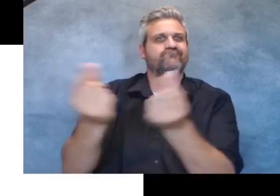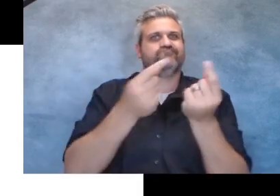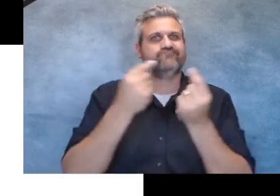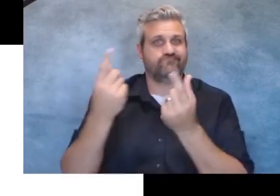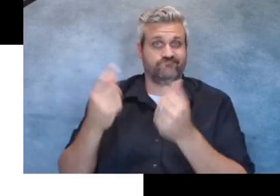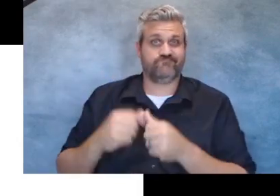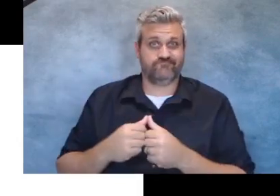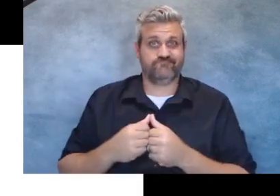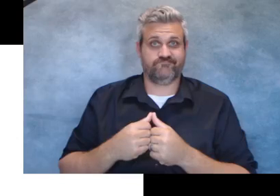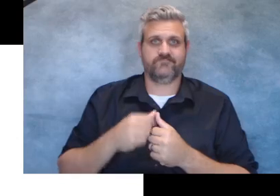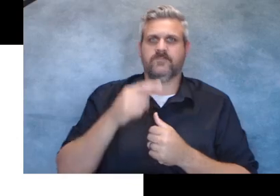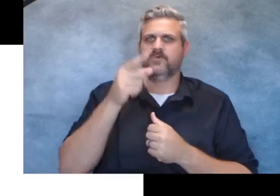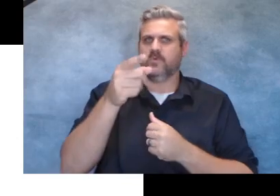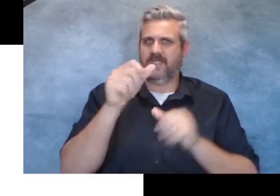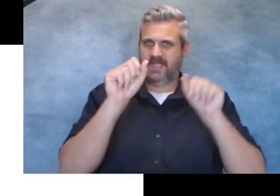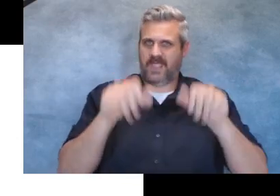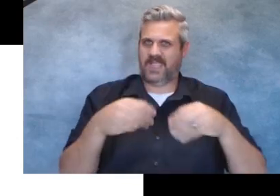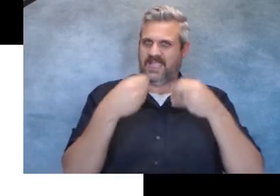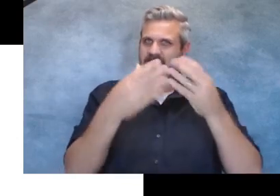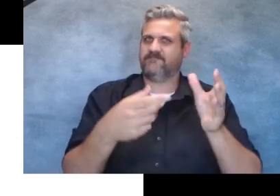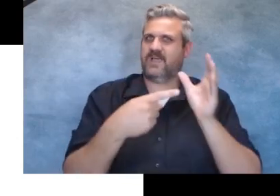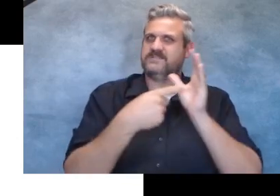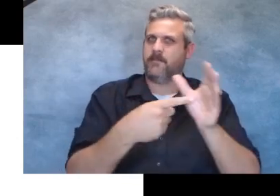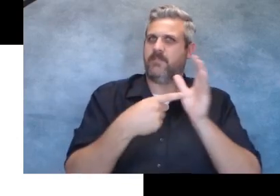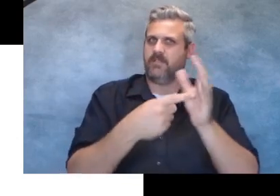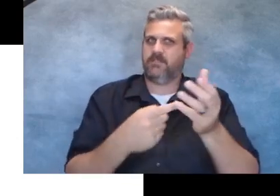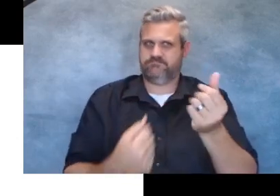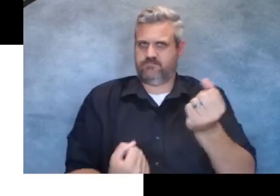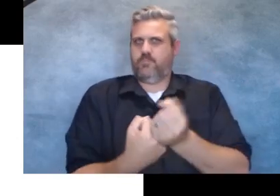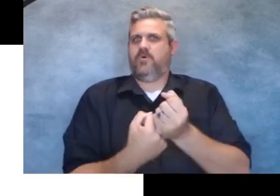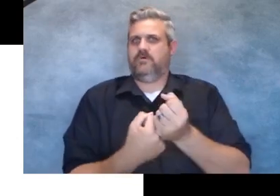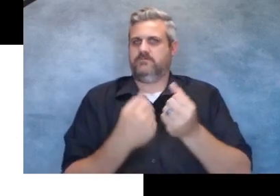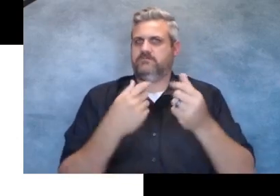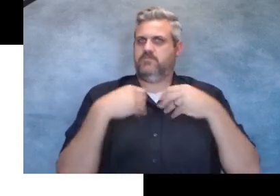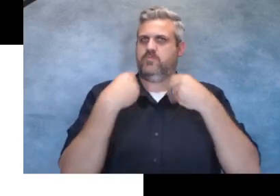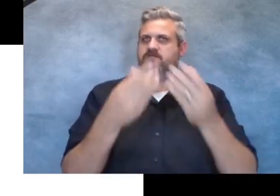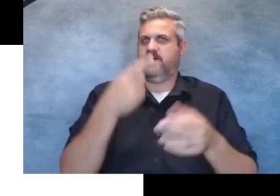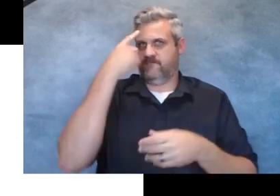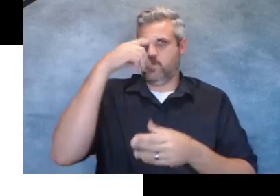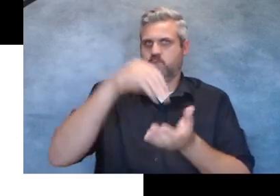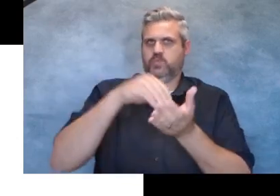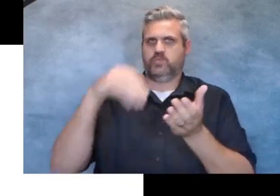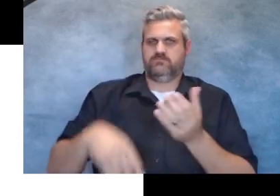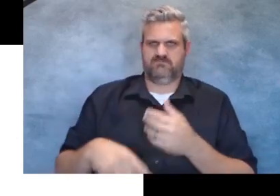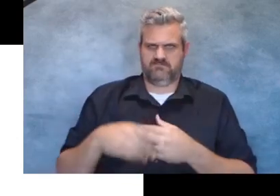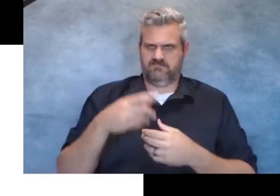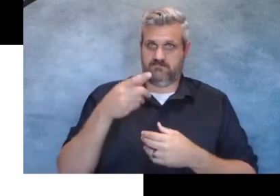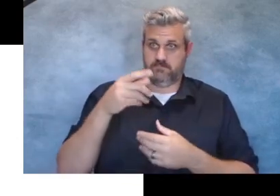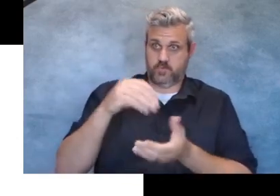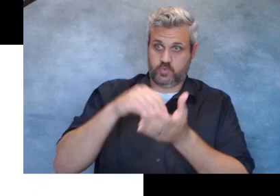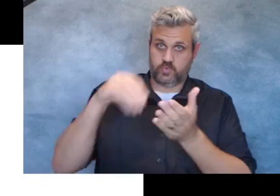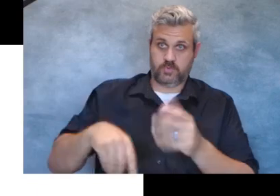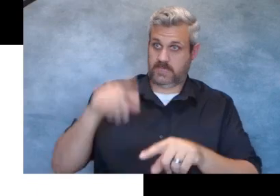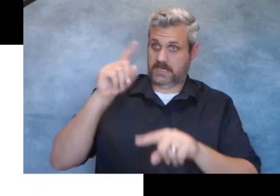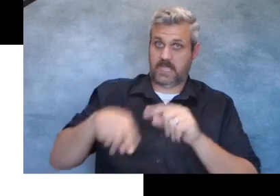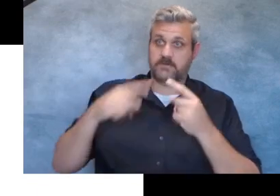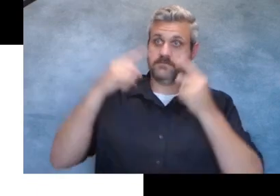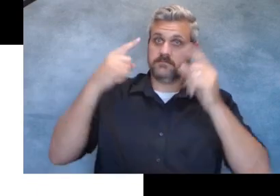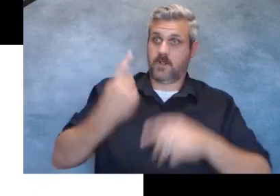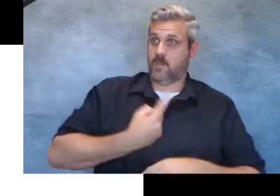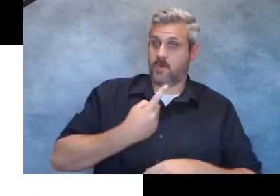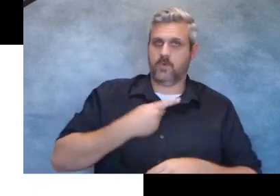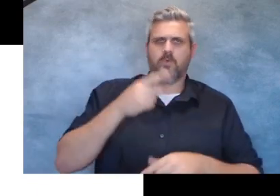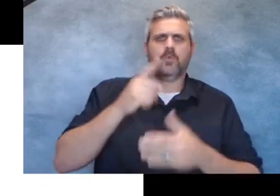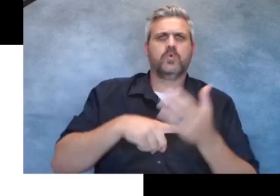settings? Give examples of any support you have to provide your student. What do you do when they can't do it on their